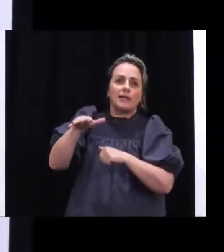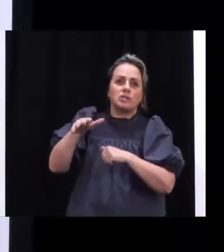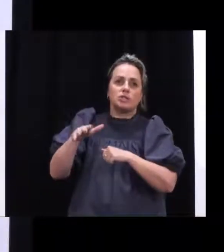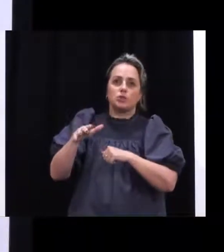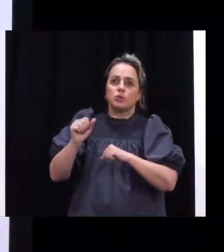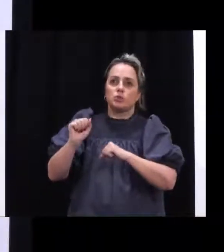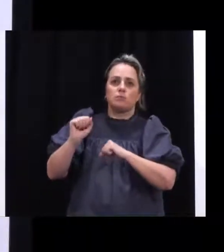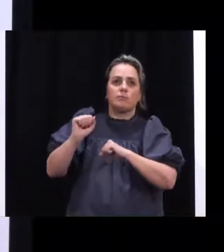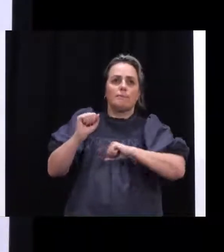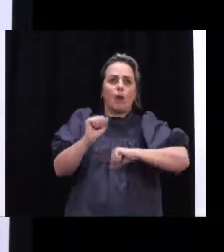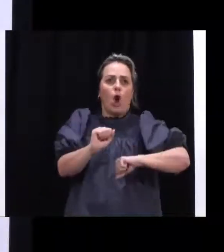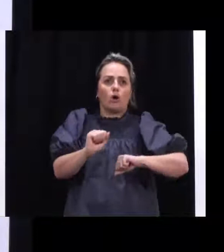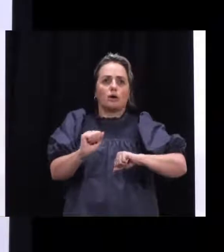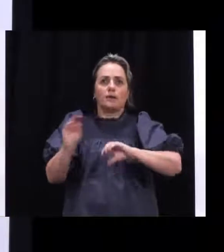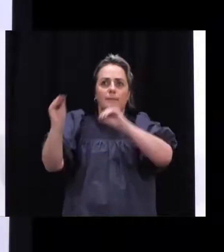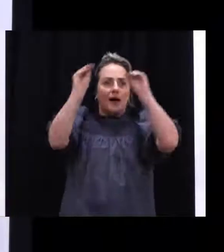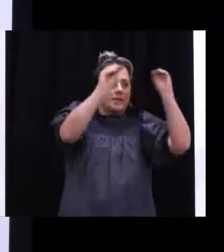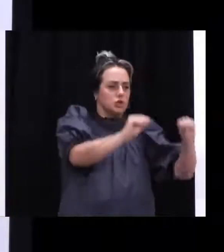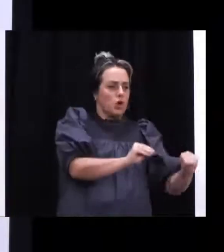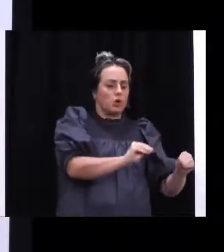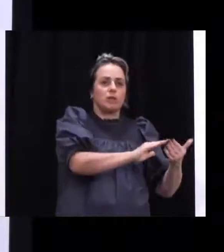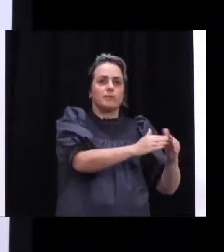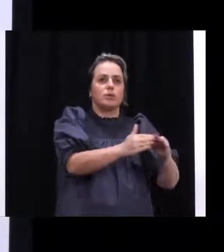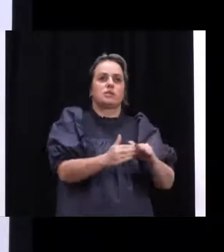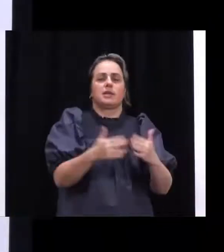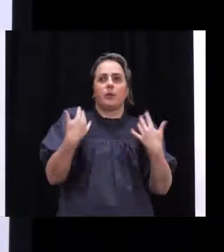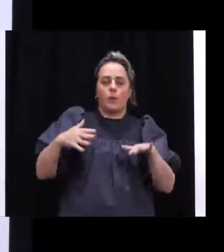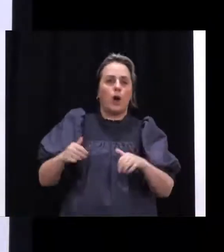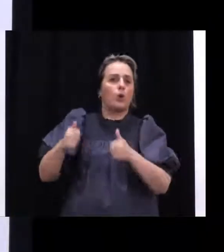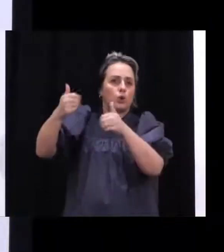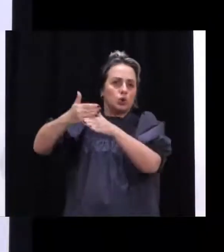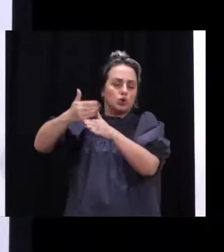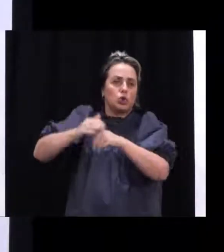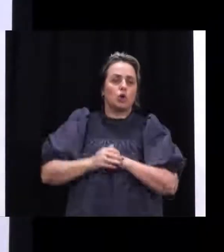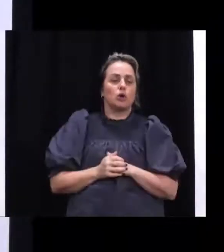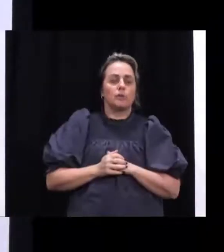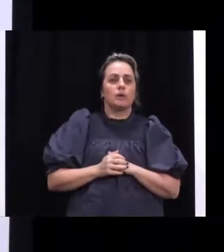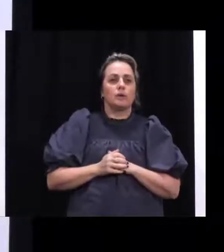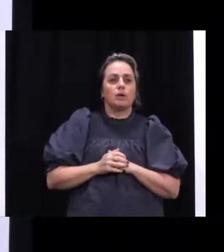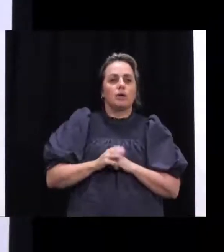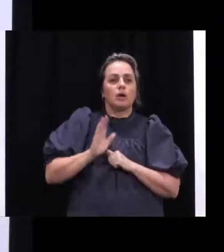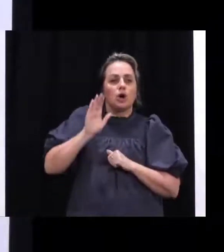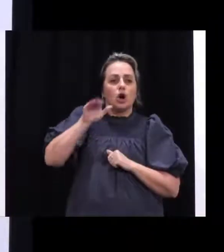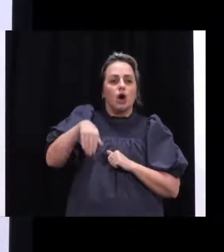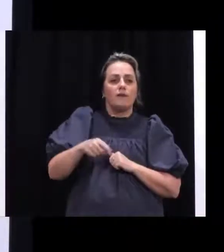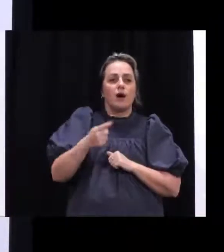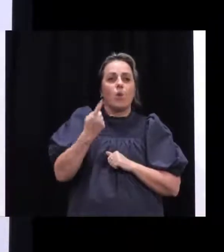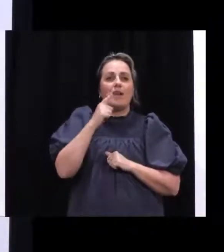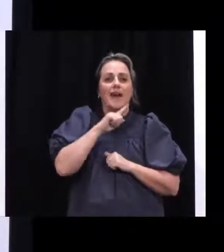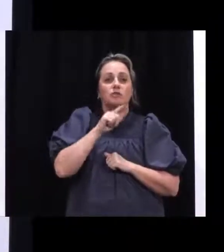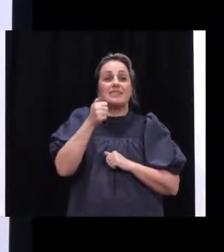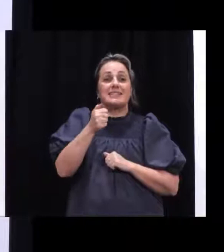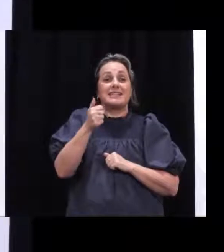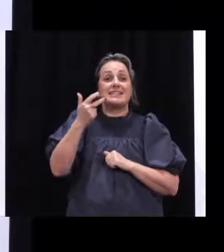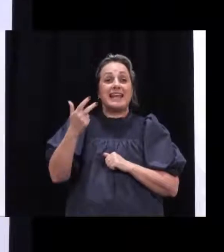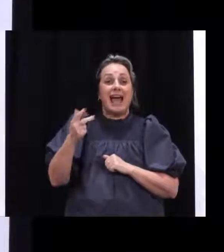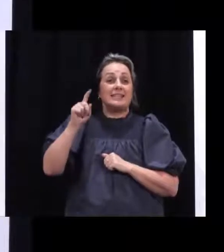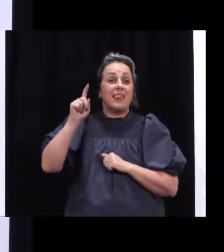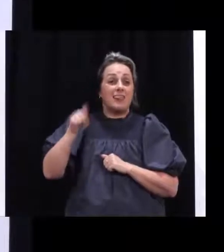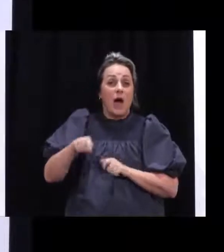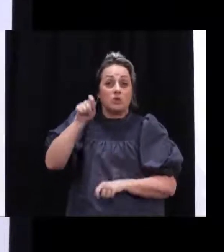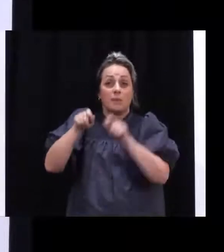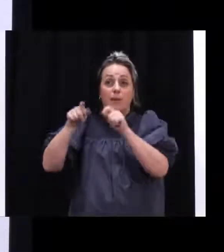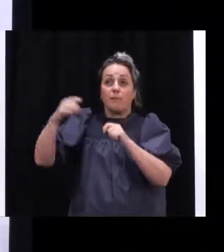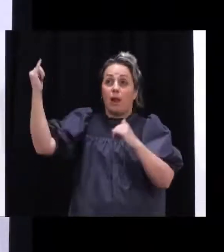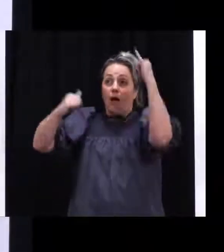out of our community, and they've done an incredible job of that. Over 168,000 New Zealanders have come back into the country